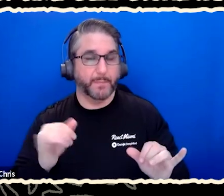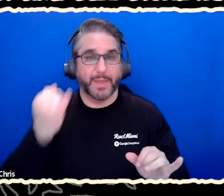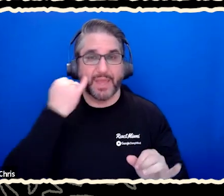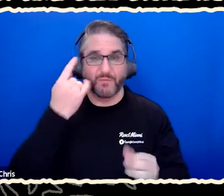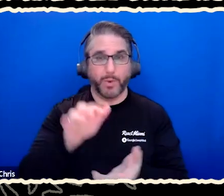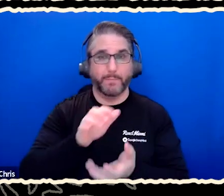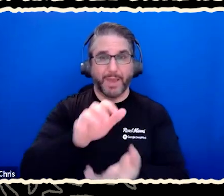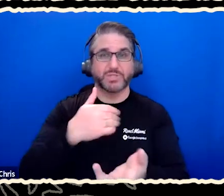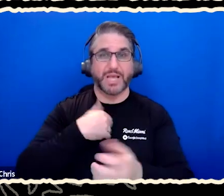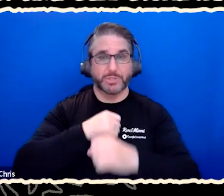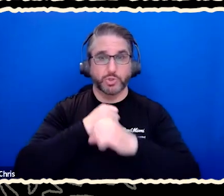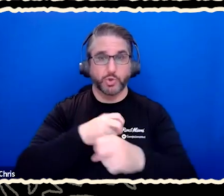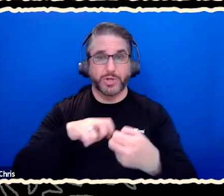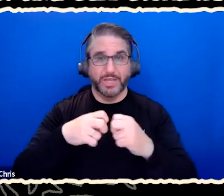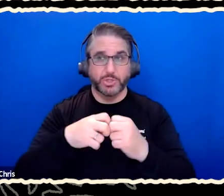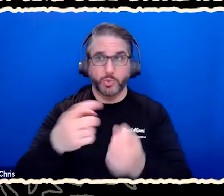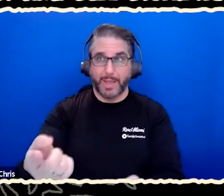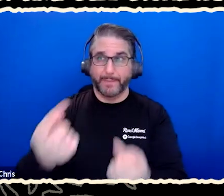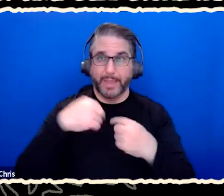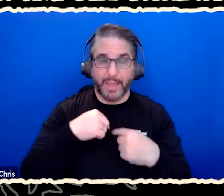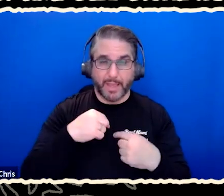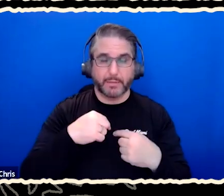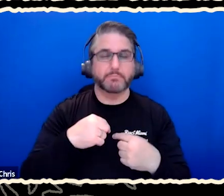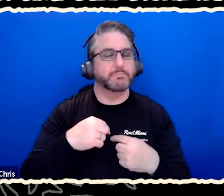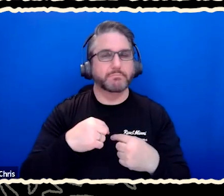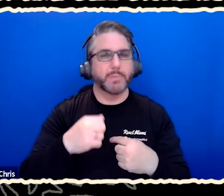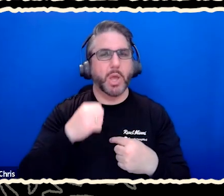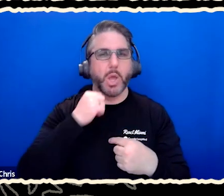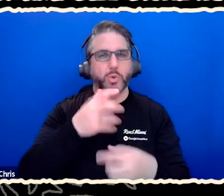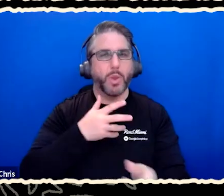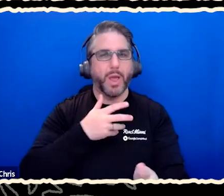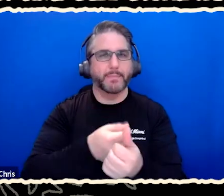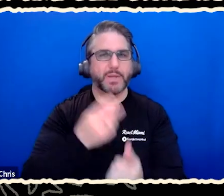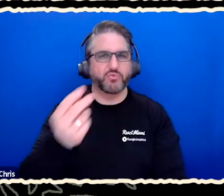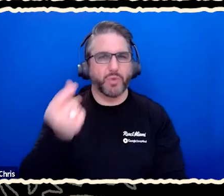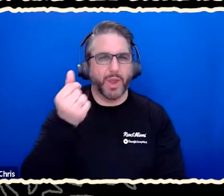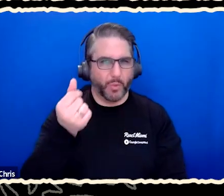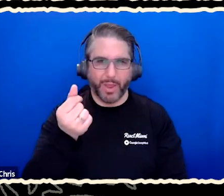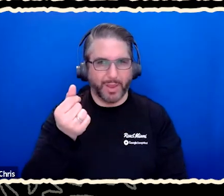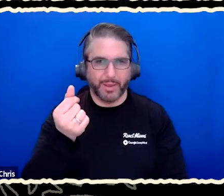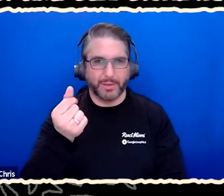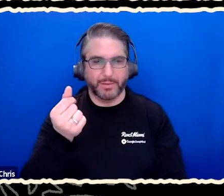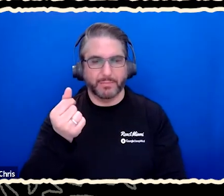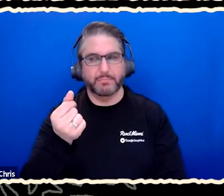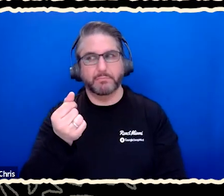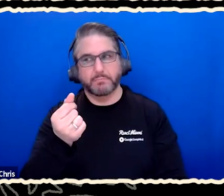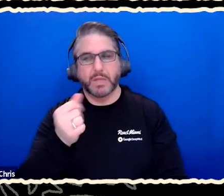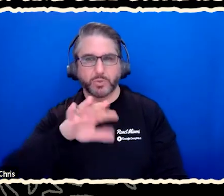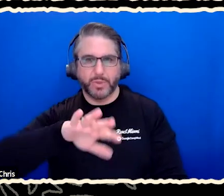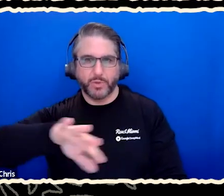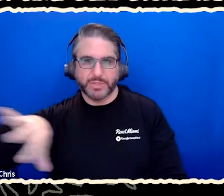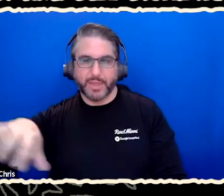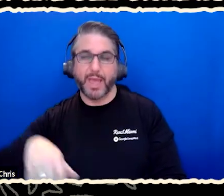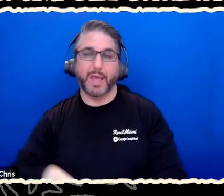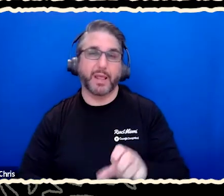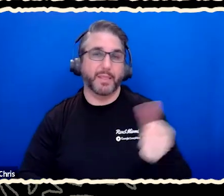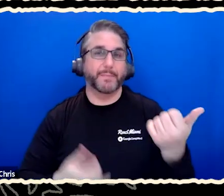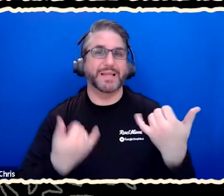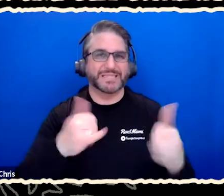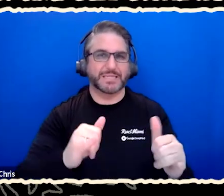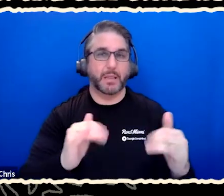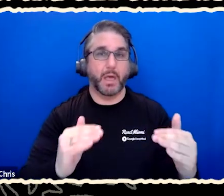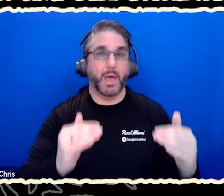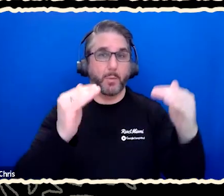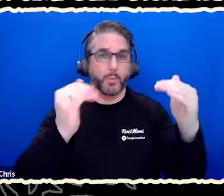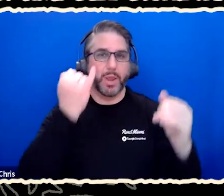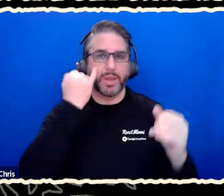has a security issue coming in, maybe don't update right away, but apart from that, still upgrade if you know it's